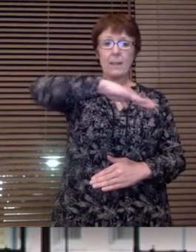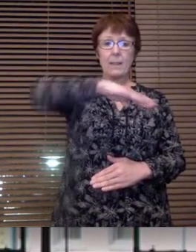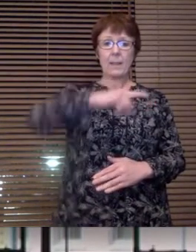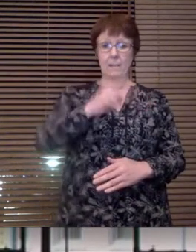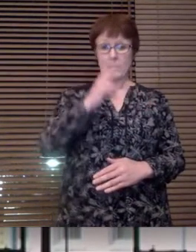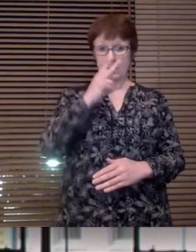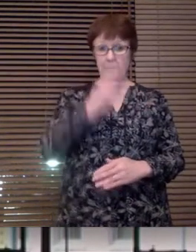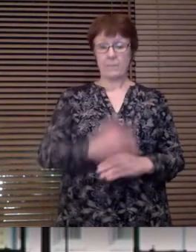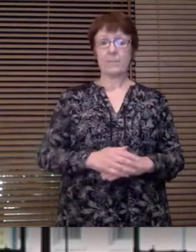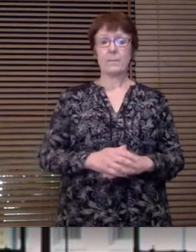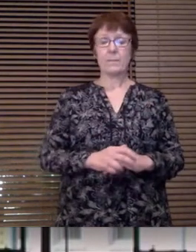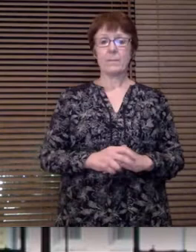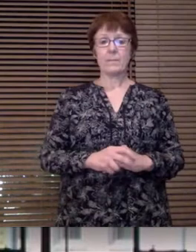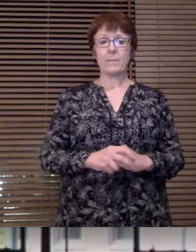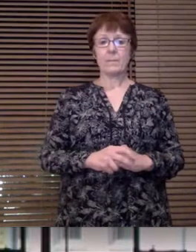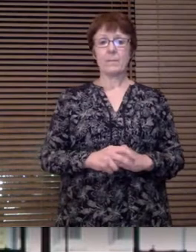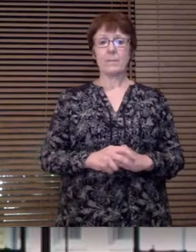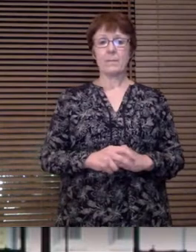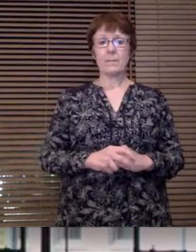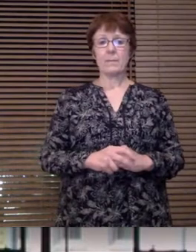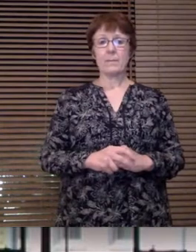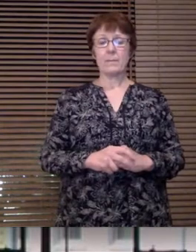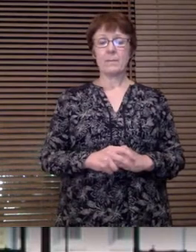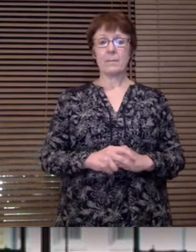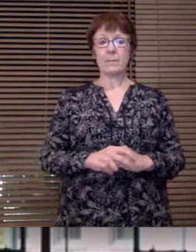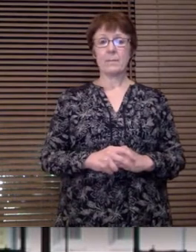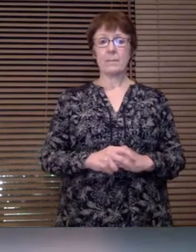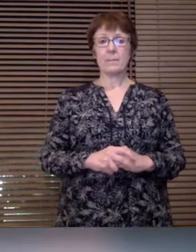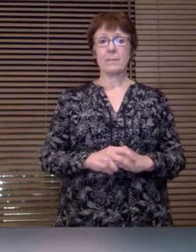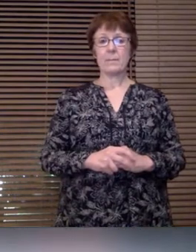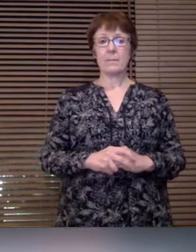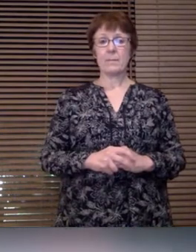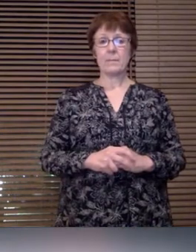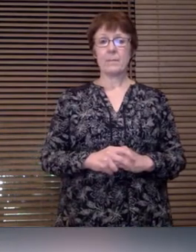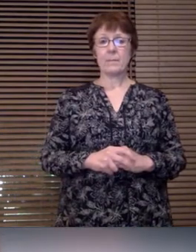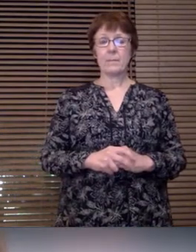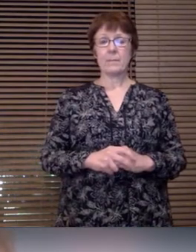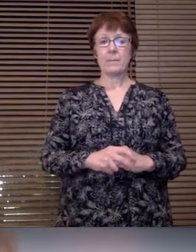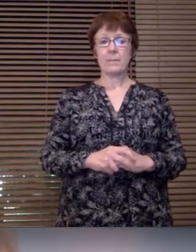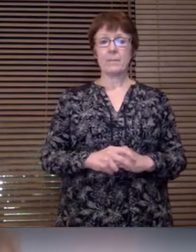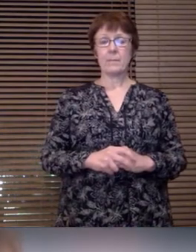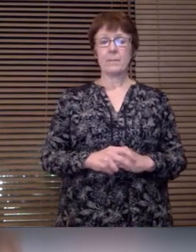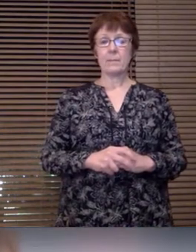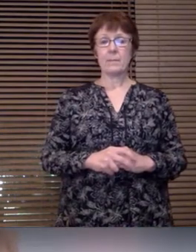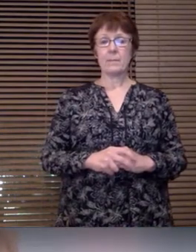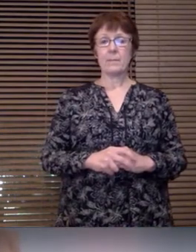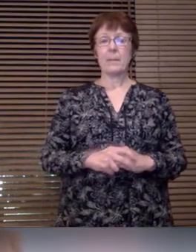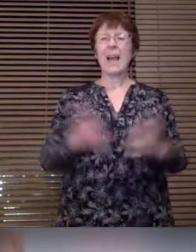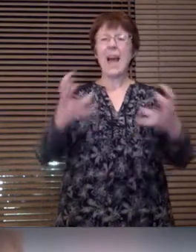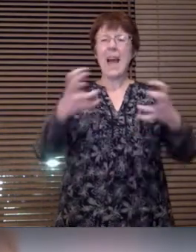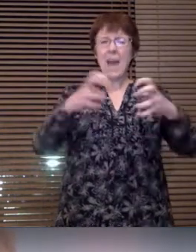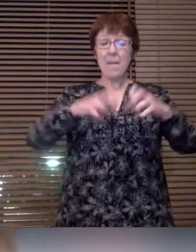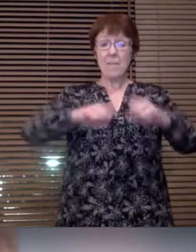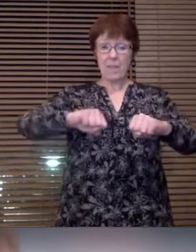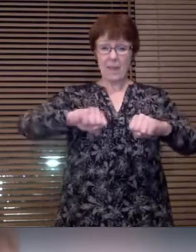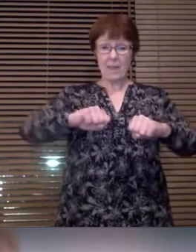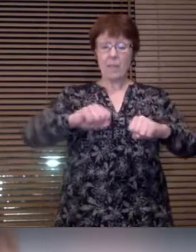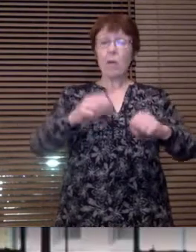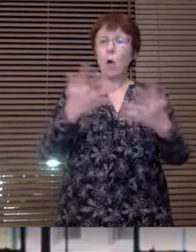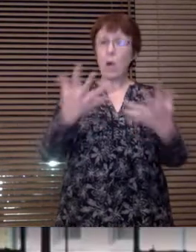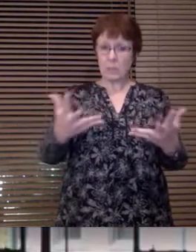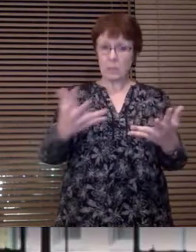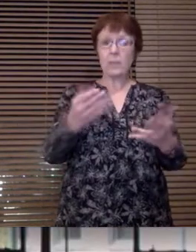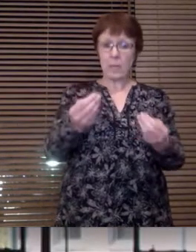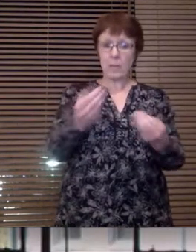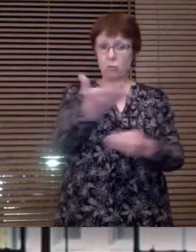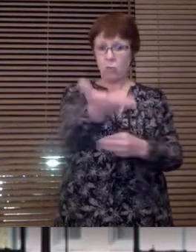moving through the shoulders. It's quite challenging to get wrap your head around it. So guys, to make this slightly easier, we can just place the knees on the floor. You know, if